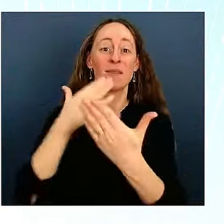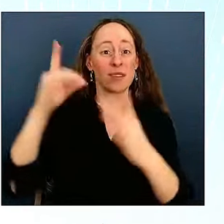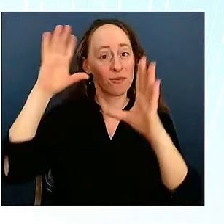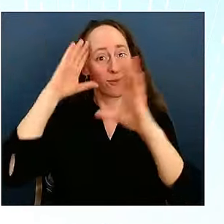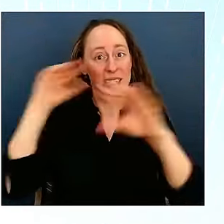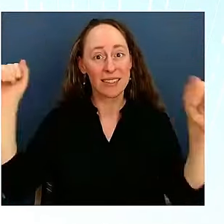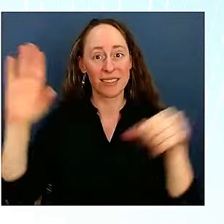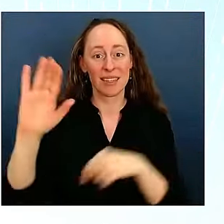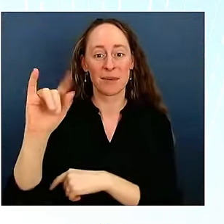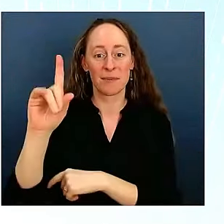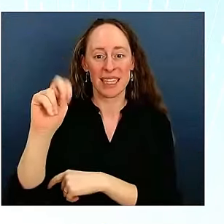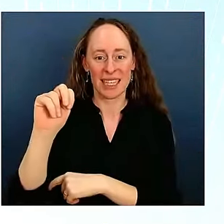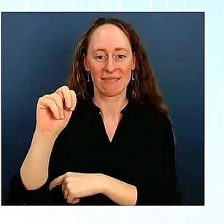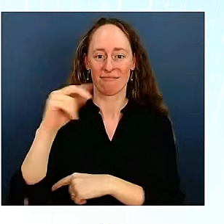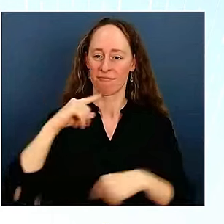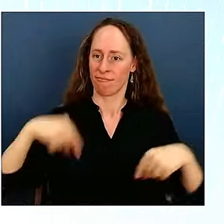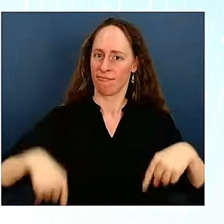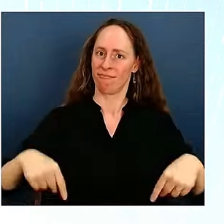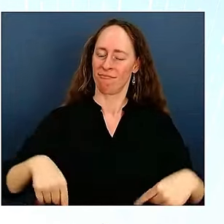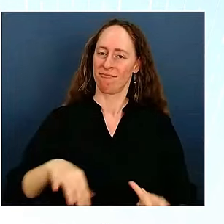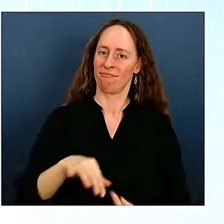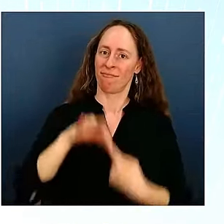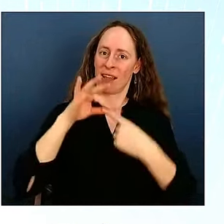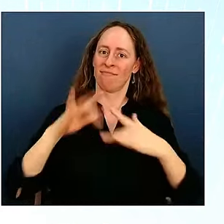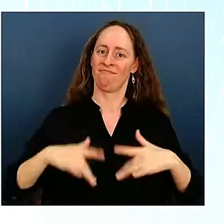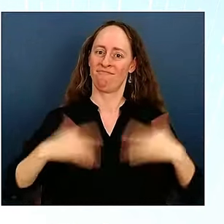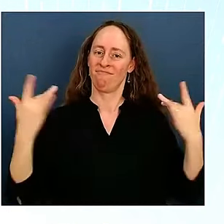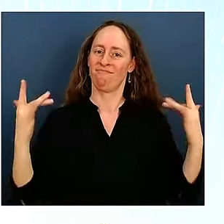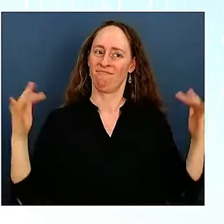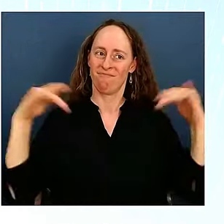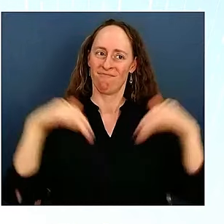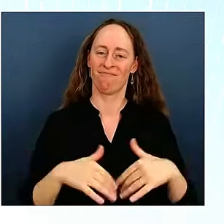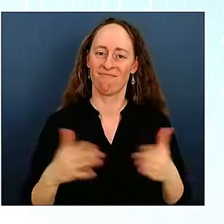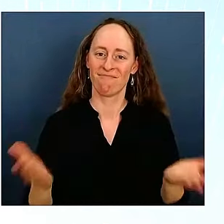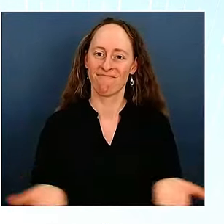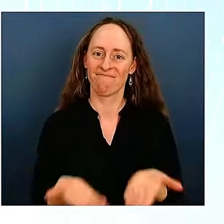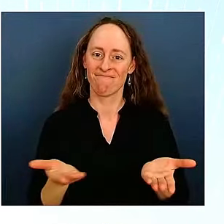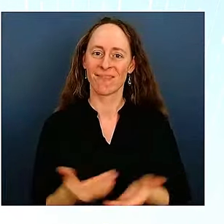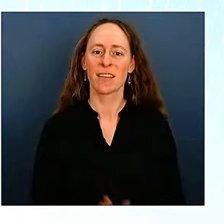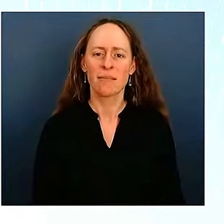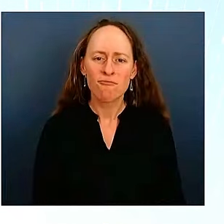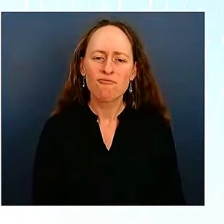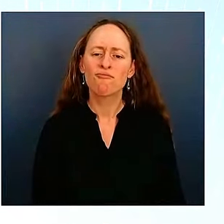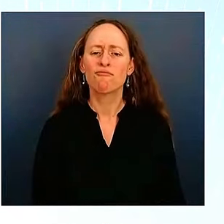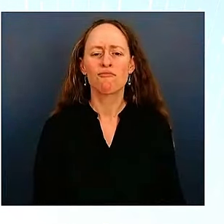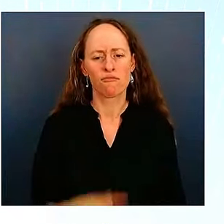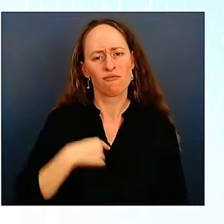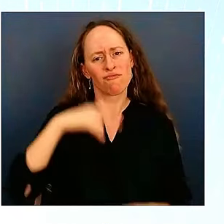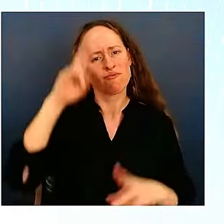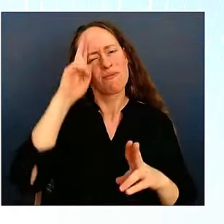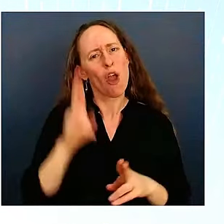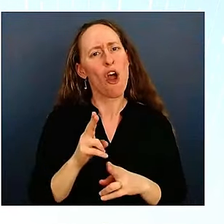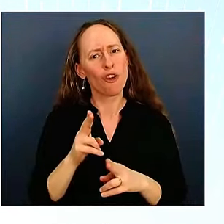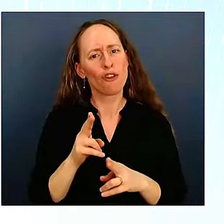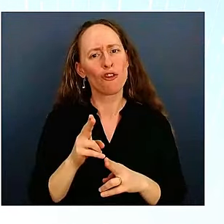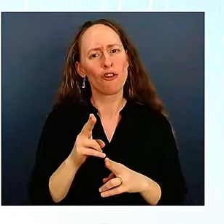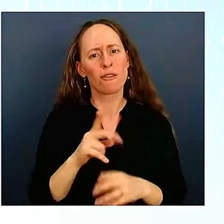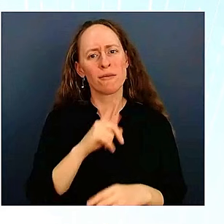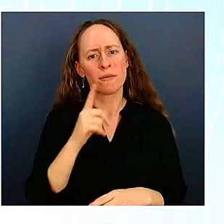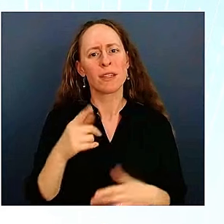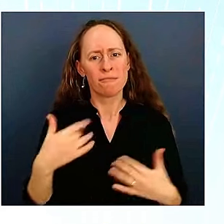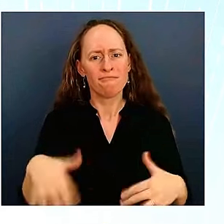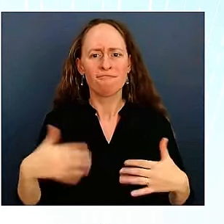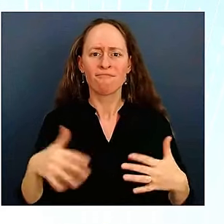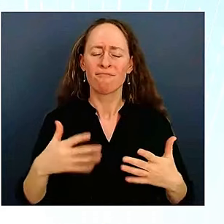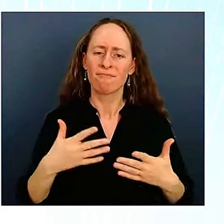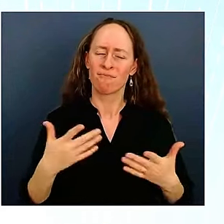special invitation. It's an honor to be here. It's a privilege also. With our team,